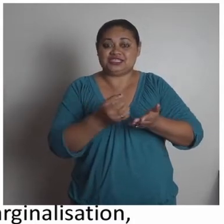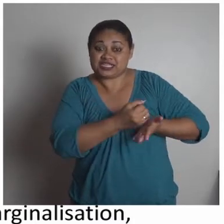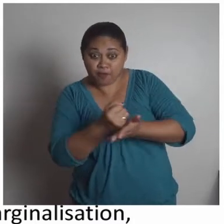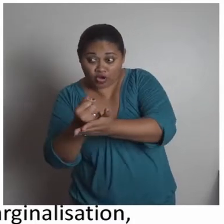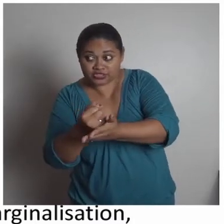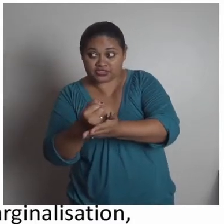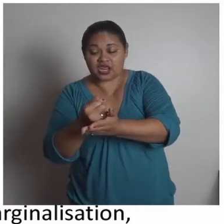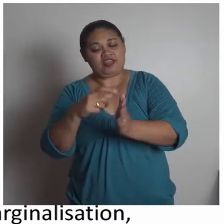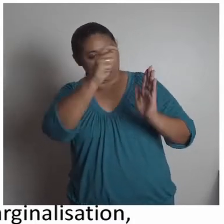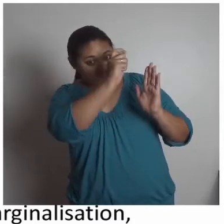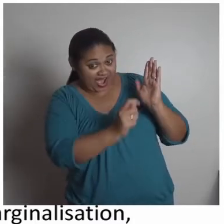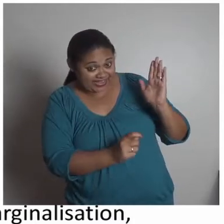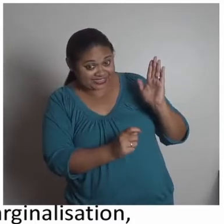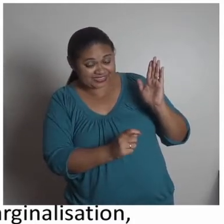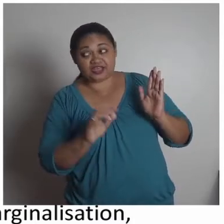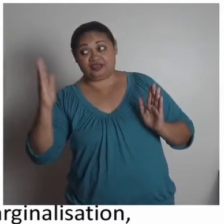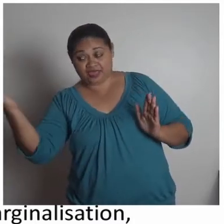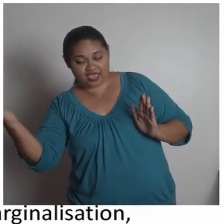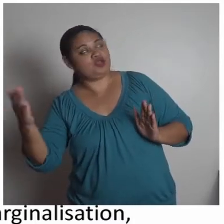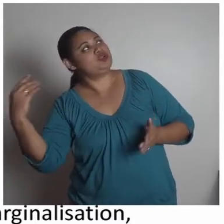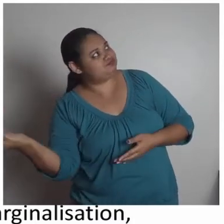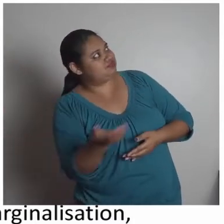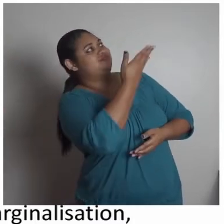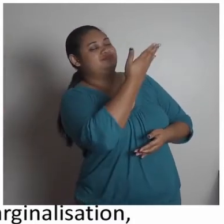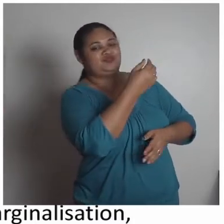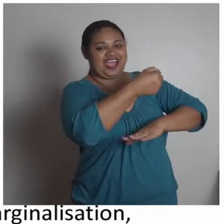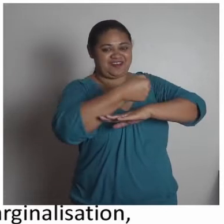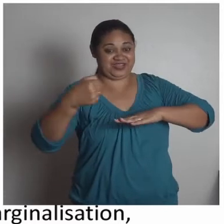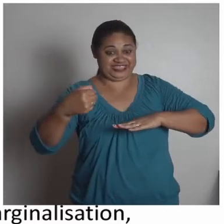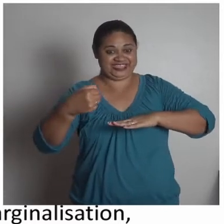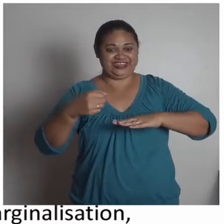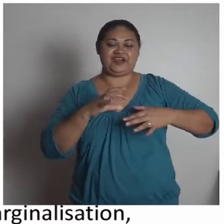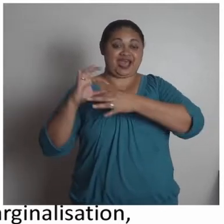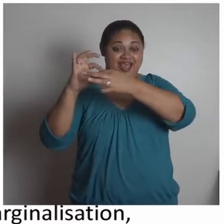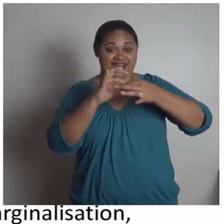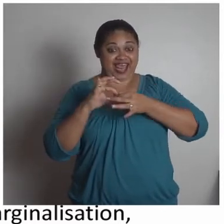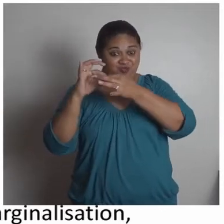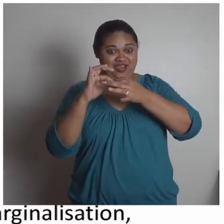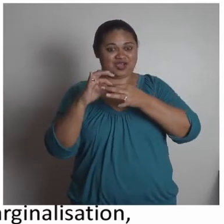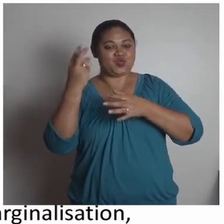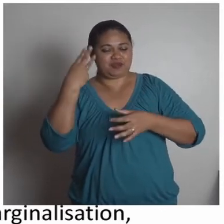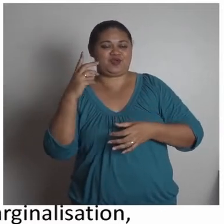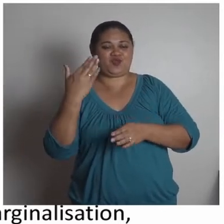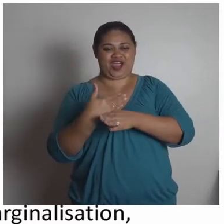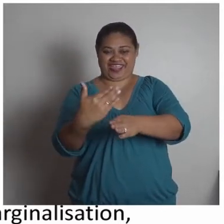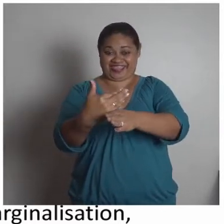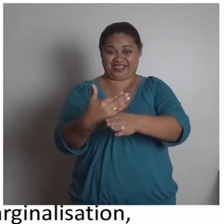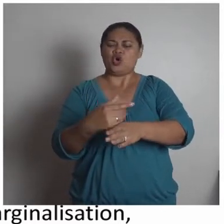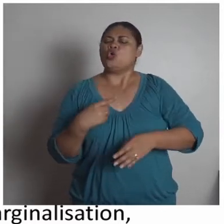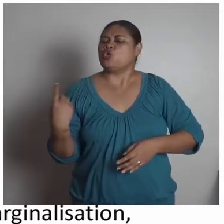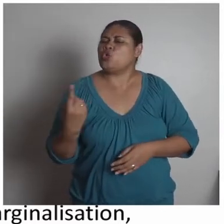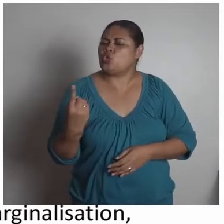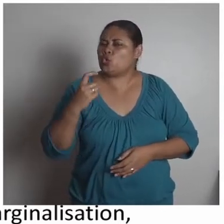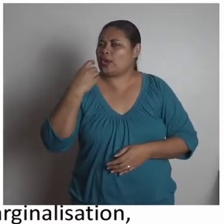analysis. We provided some of the tools and we will write that up, and that will go to the government from the network of women who